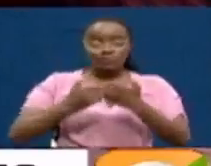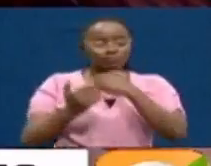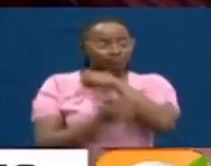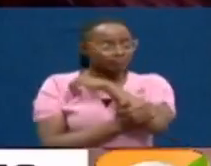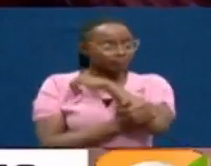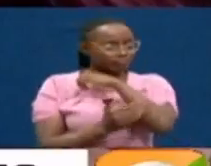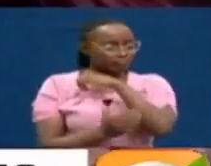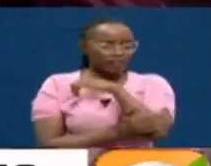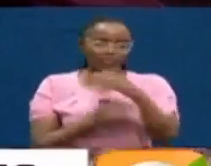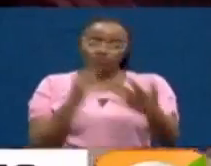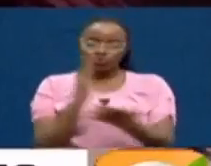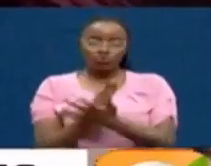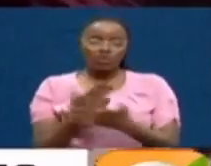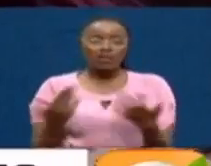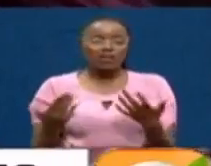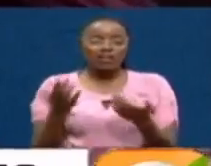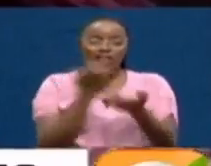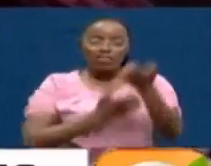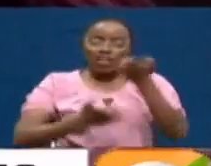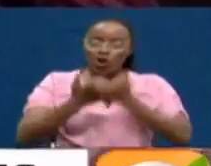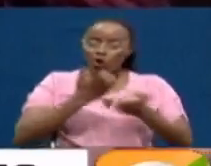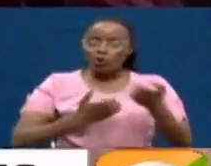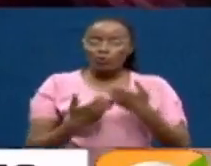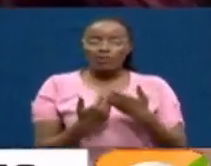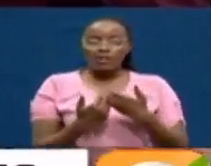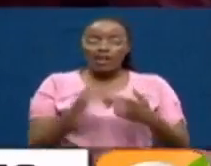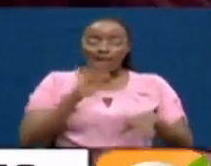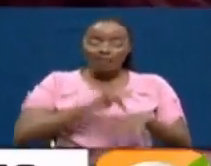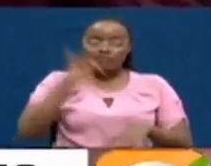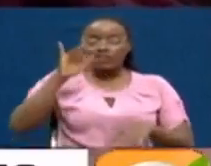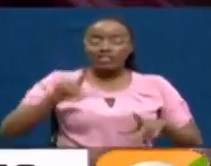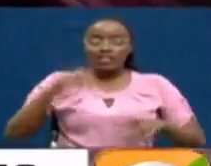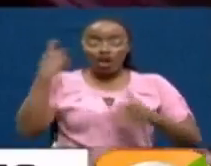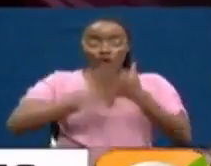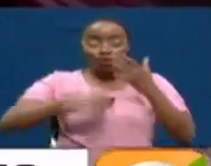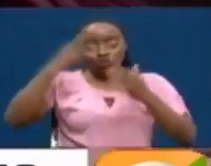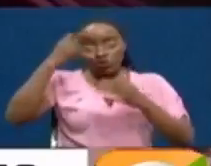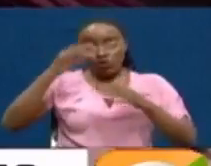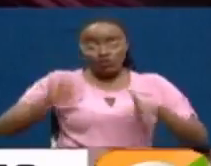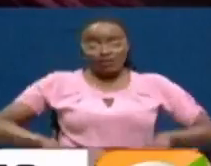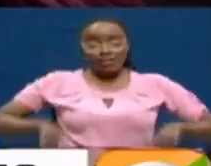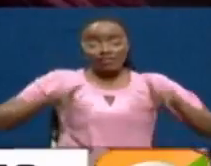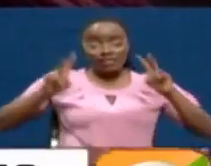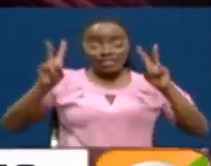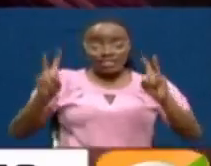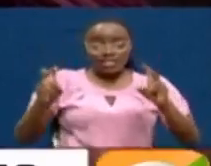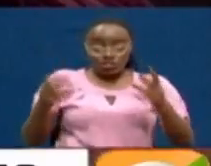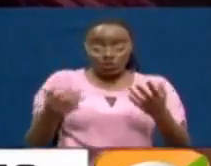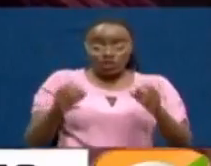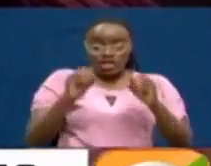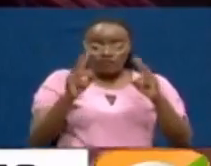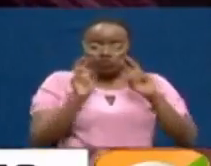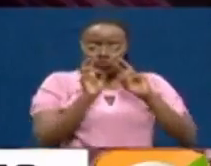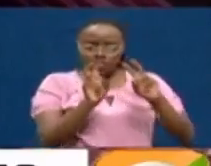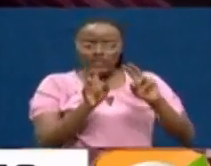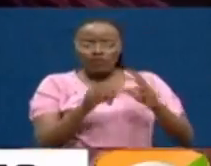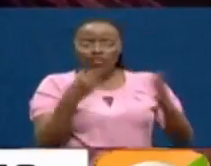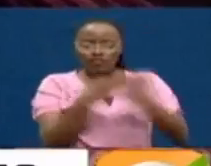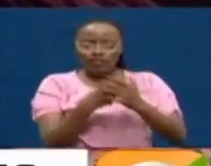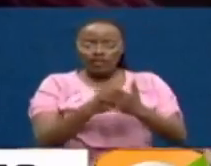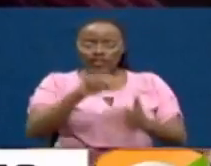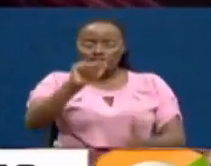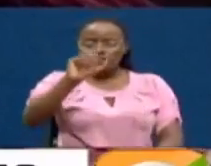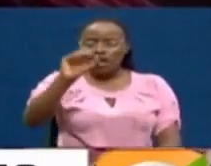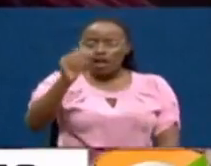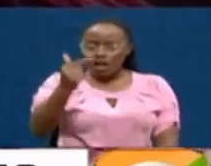bad. The economic shocks are really affecting the cost of living, and for this matter, if you look at the Finance Act for the